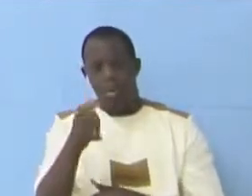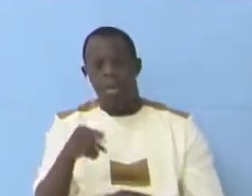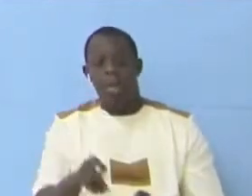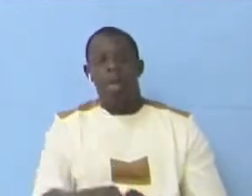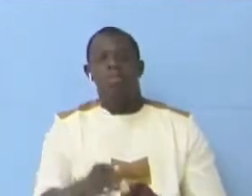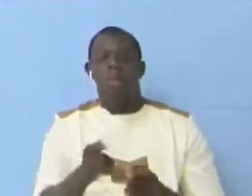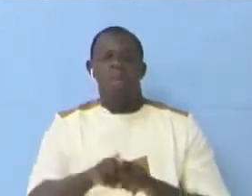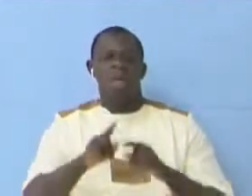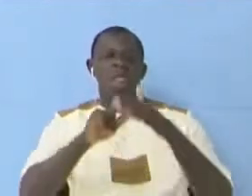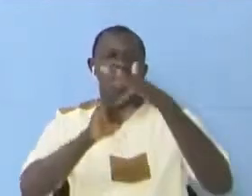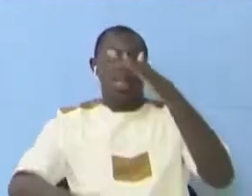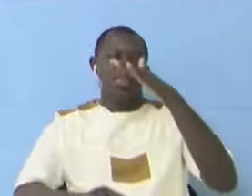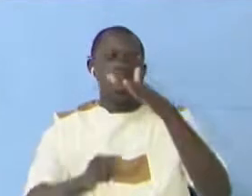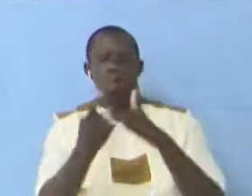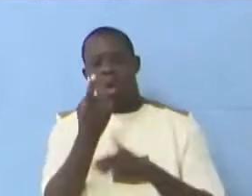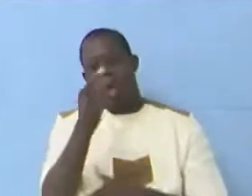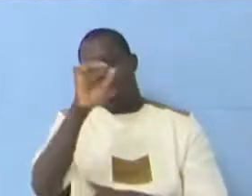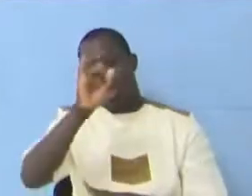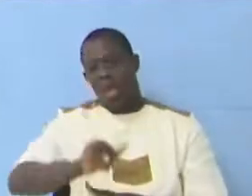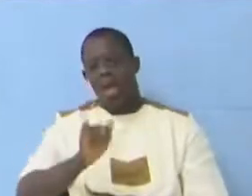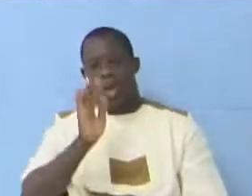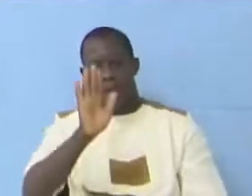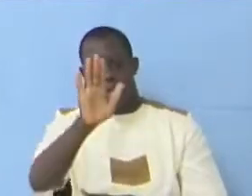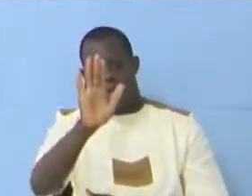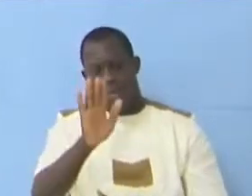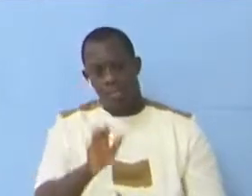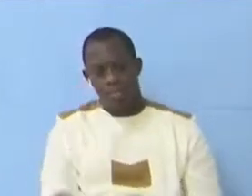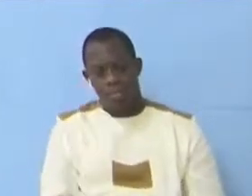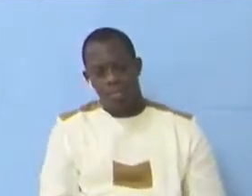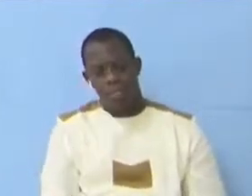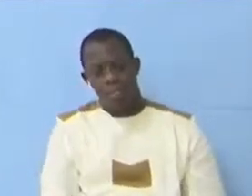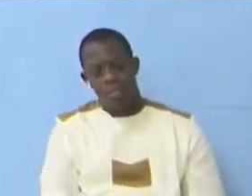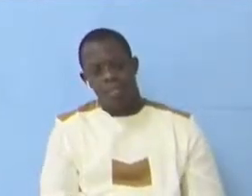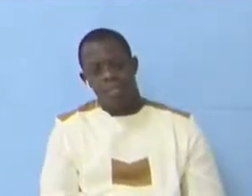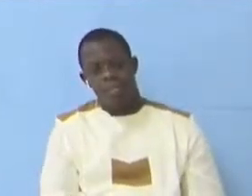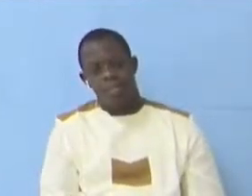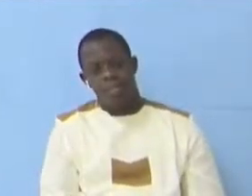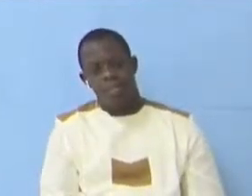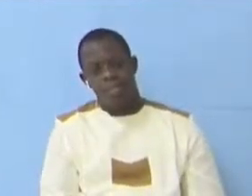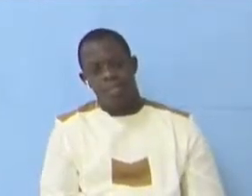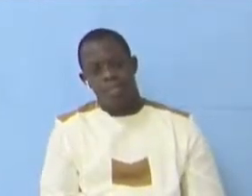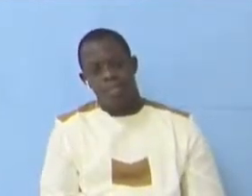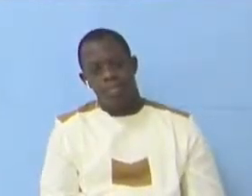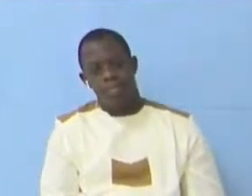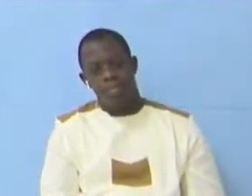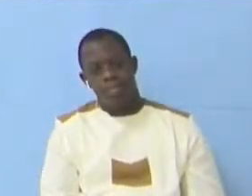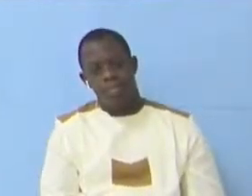just less than a year later, gannaaw loo xam ne sax matut at.